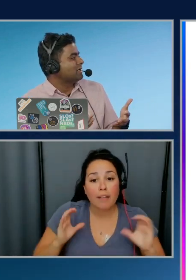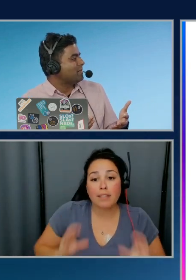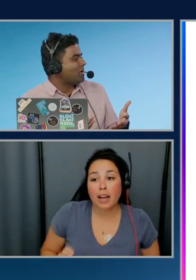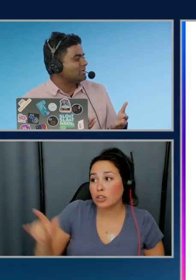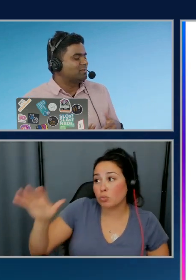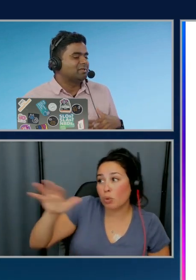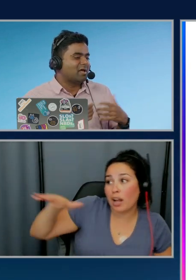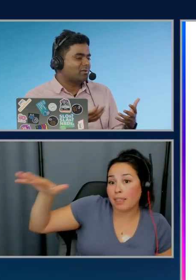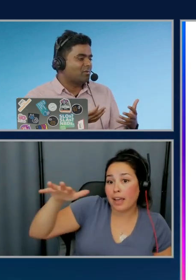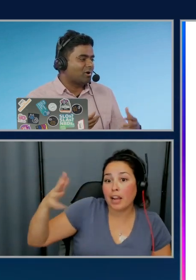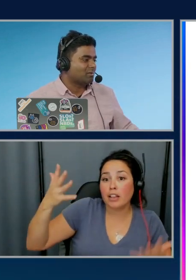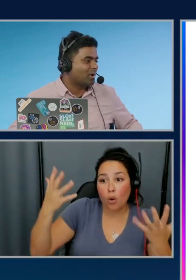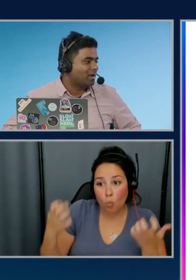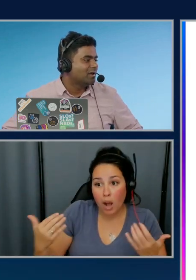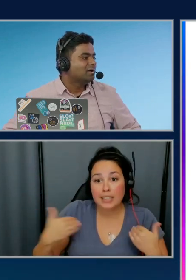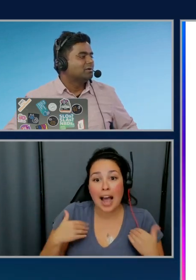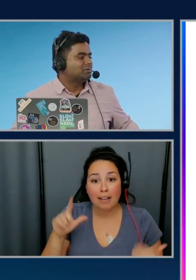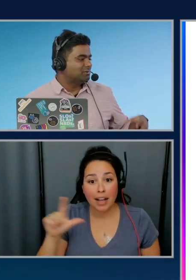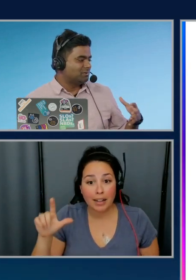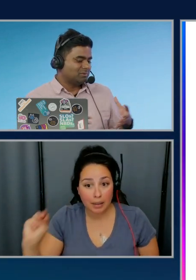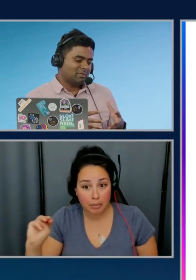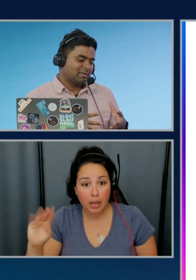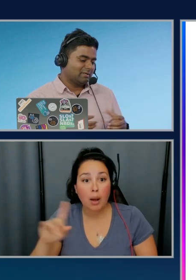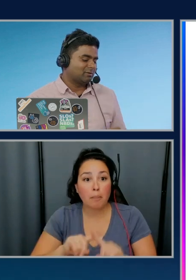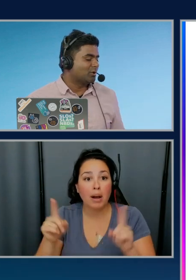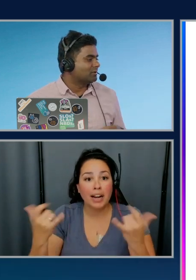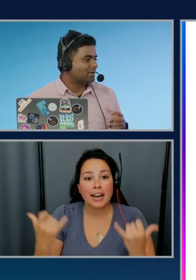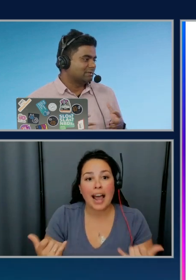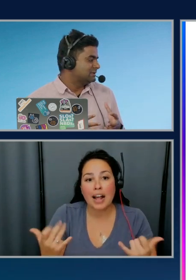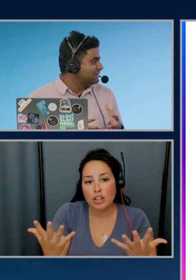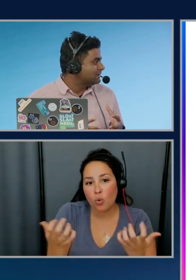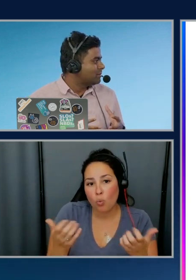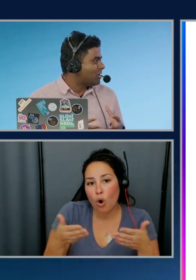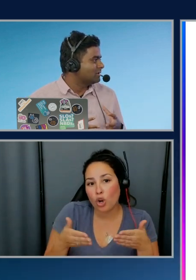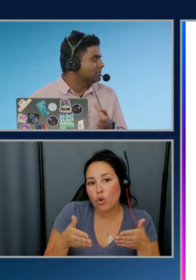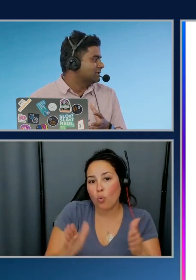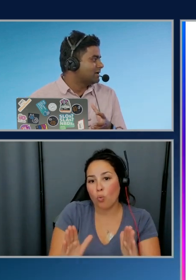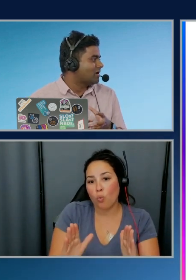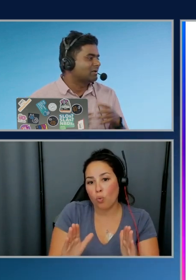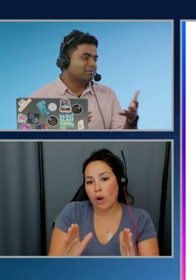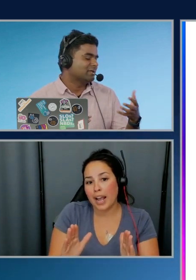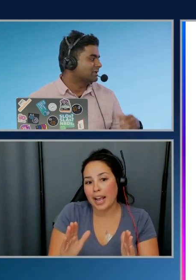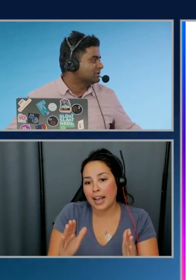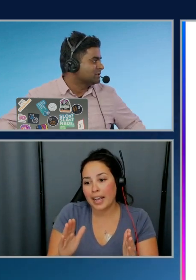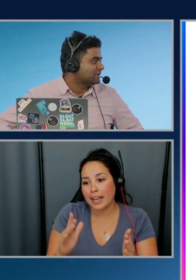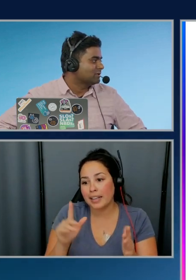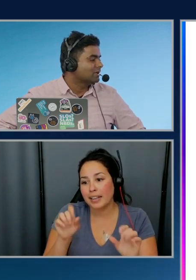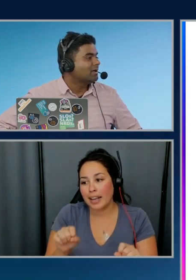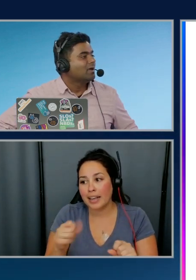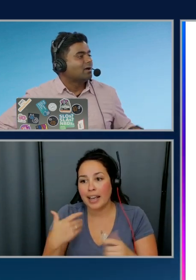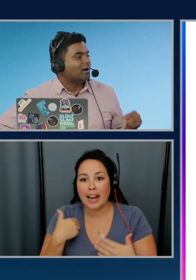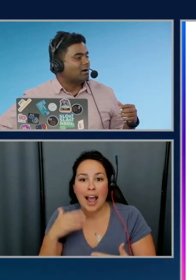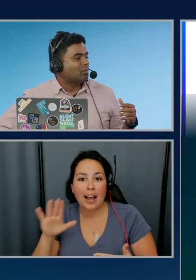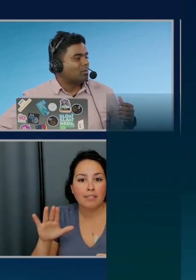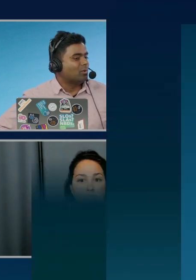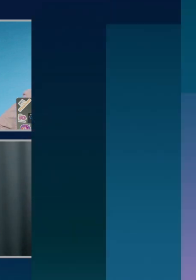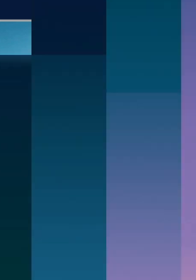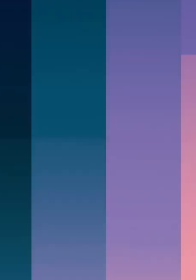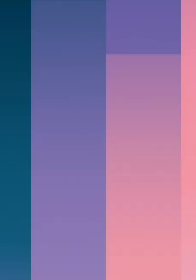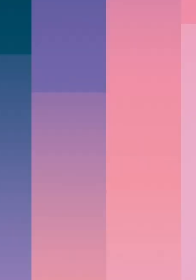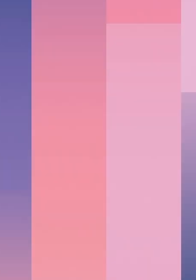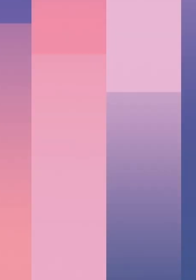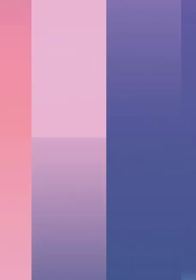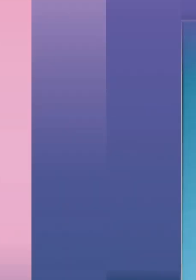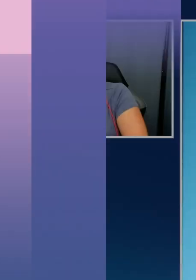consume the LLM models, but now they want a way to quote unquote like seal the model with an enclave and then consume it securely.